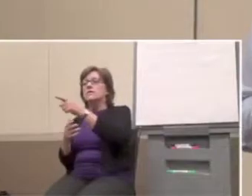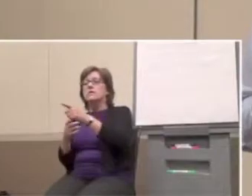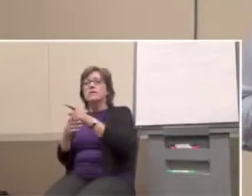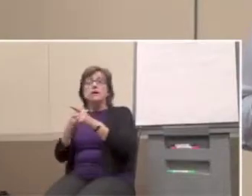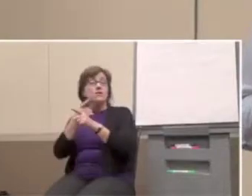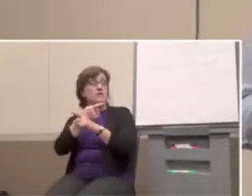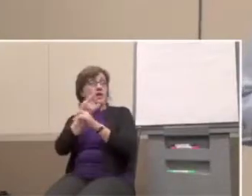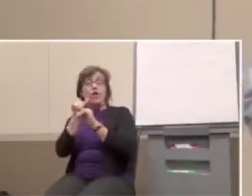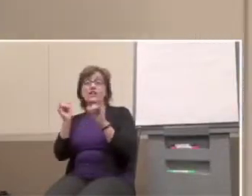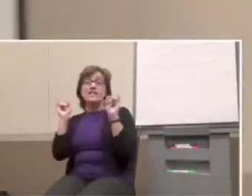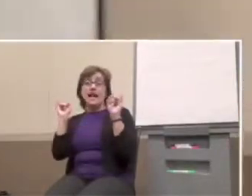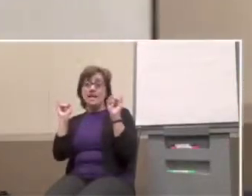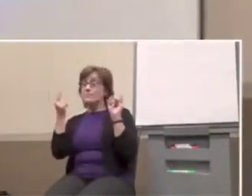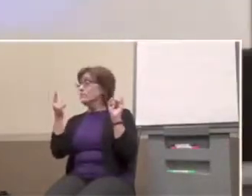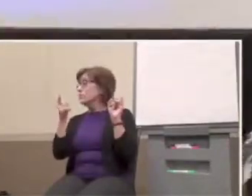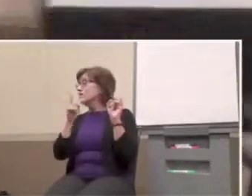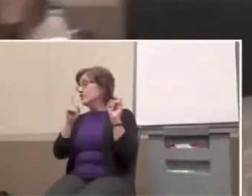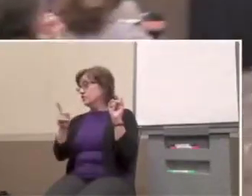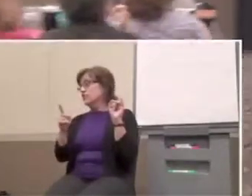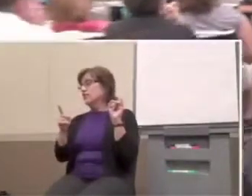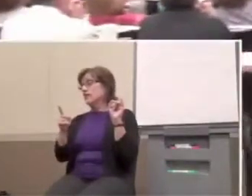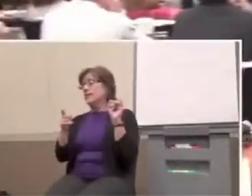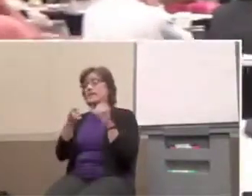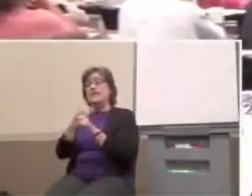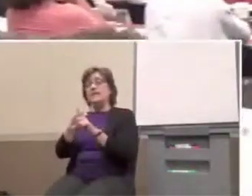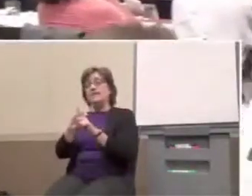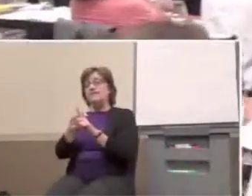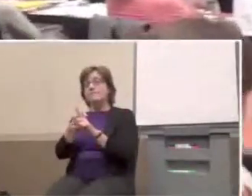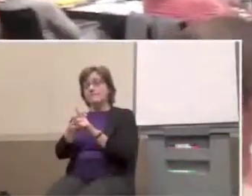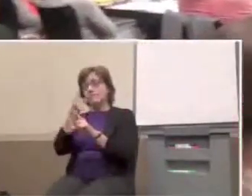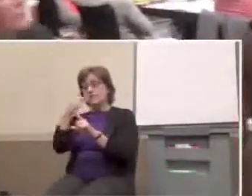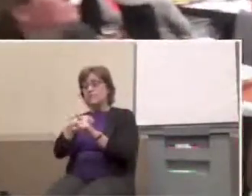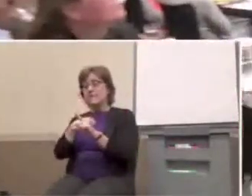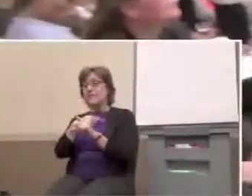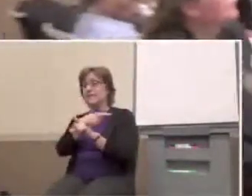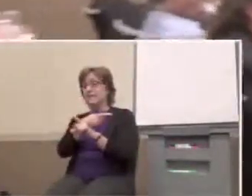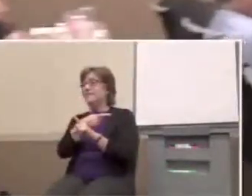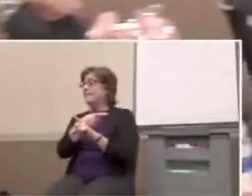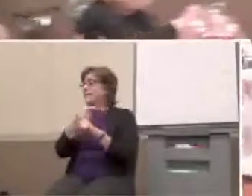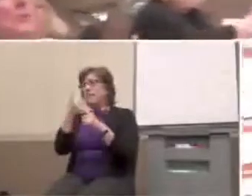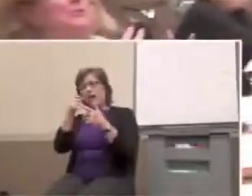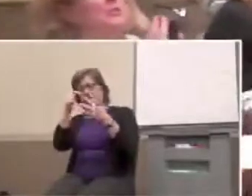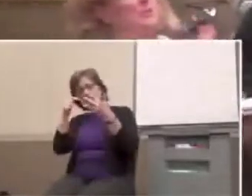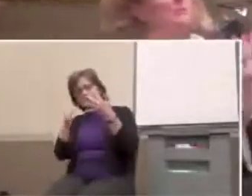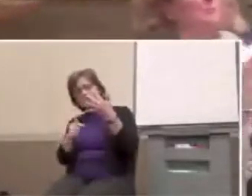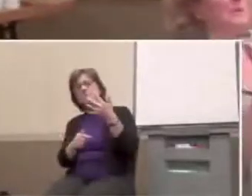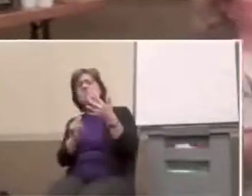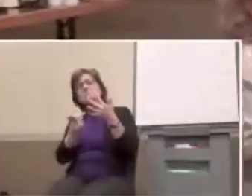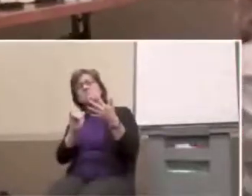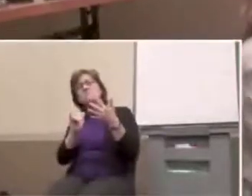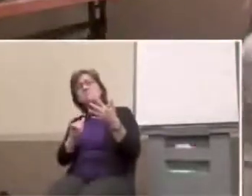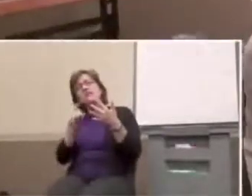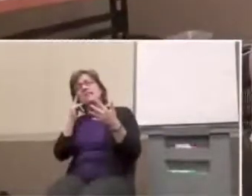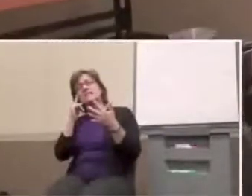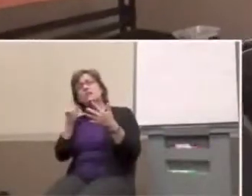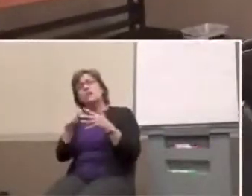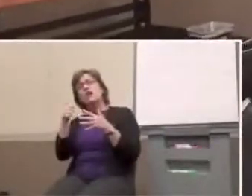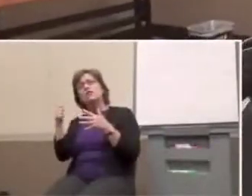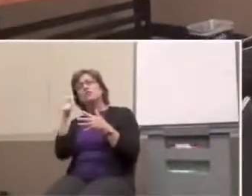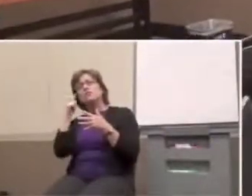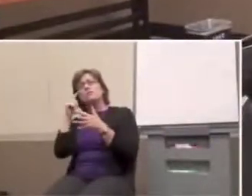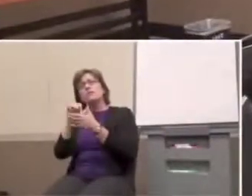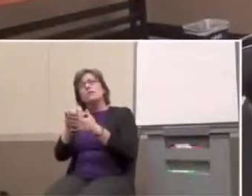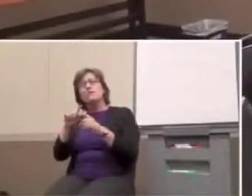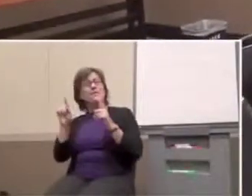Really ringing a bell with me, because I'm looking, because the other ones I'm saying, okay, I could see what an alternative belief is, but when I read